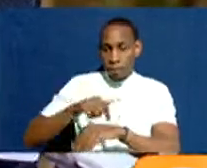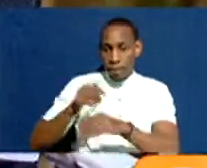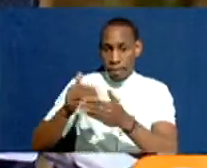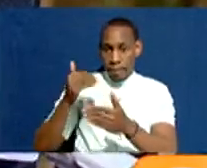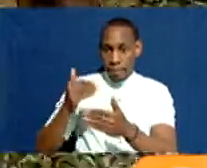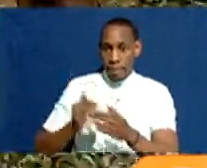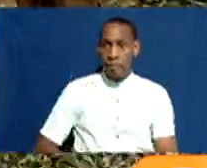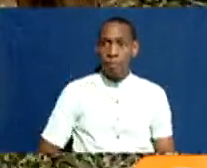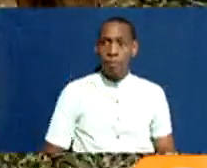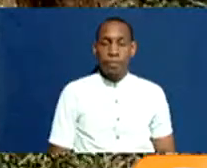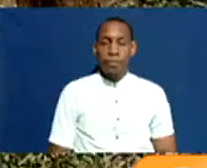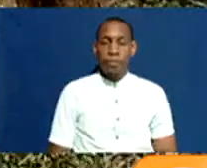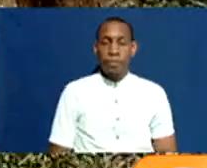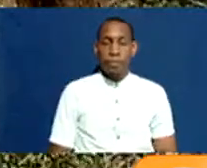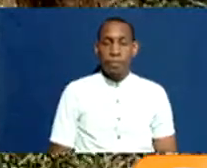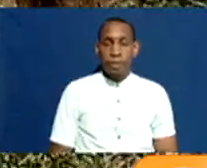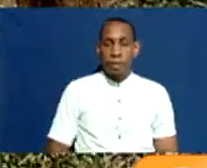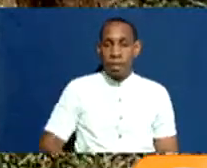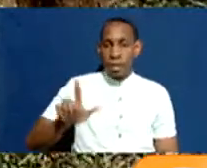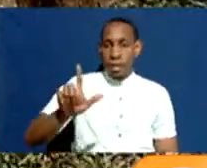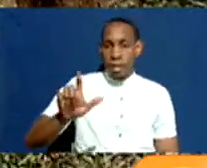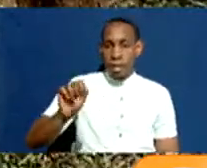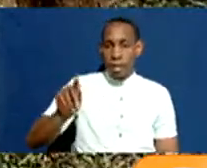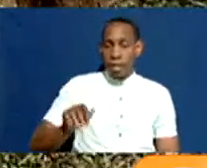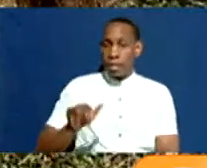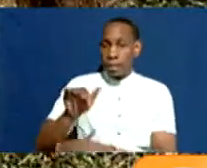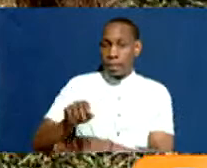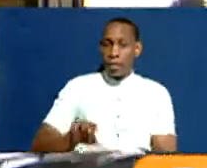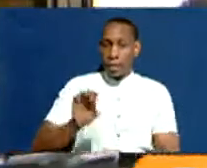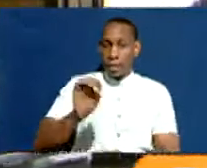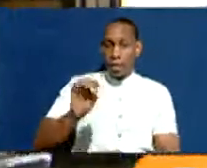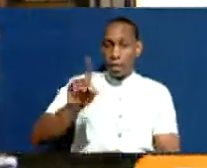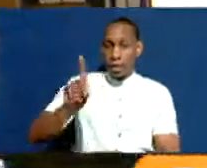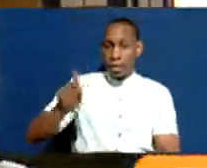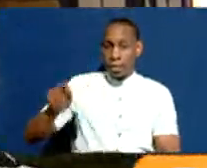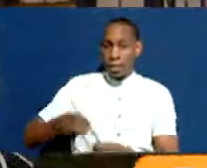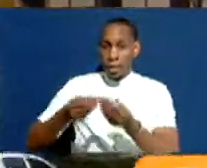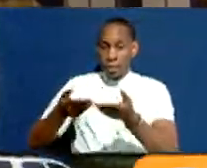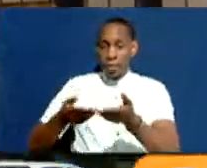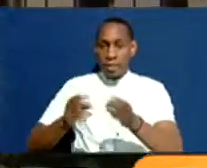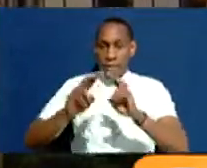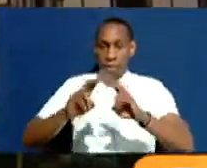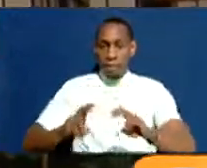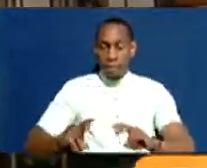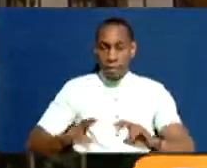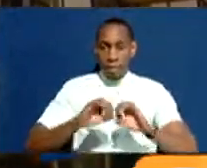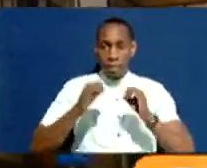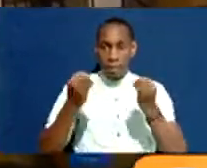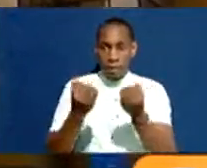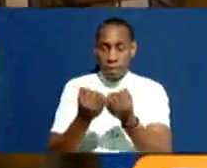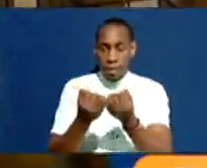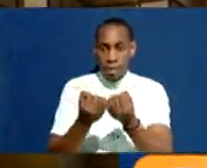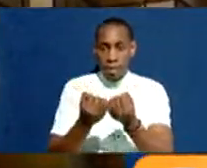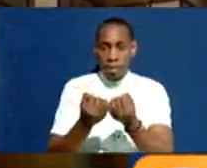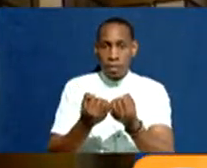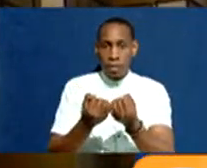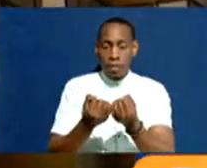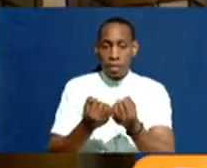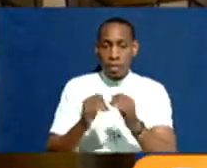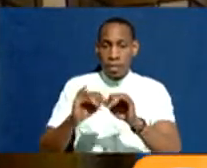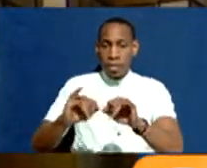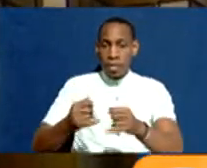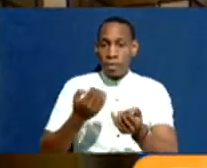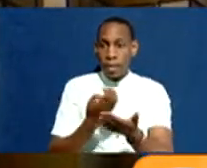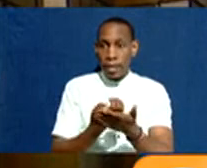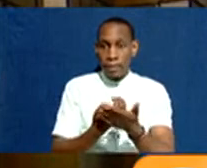particular time? LSK asking the ODPP to task the investigating agencies with seeking fresh